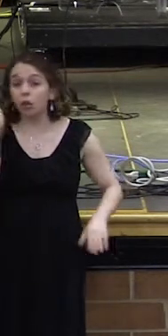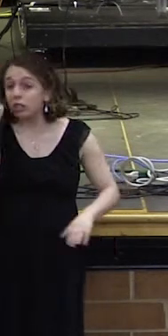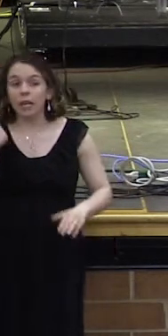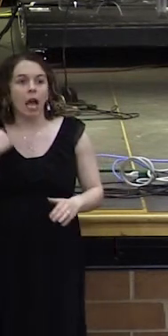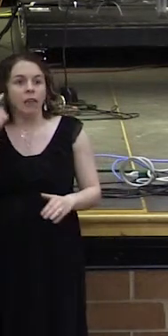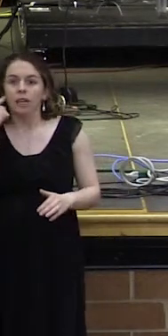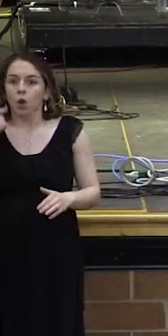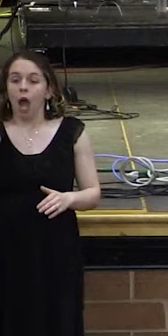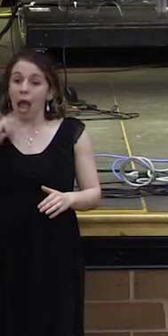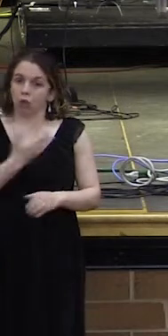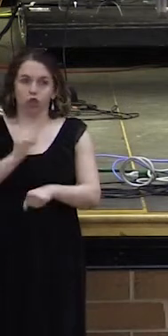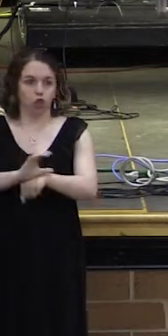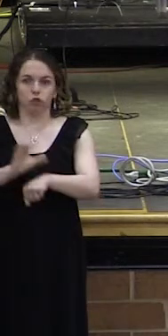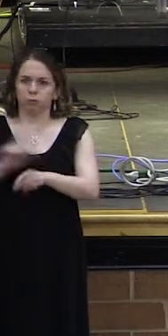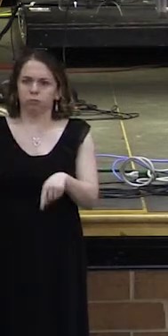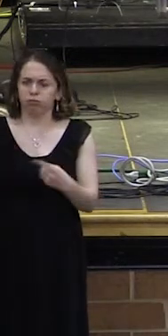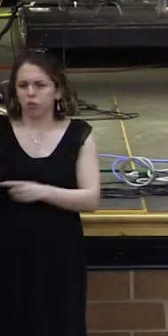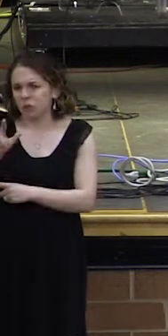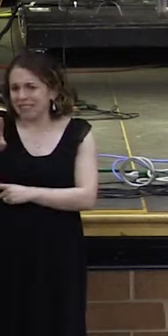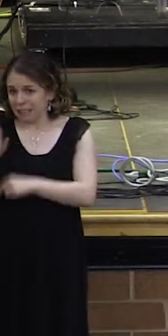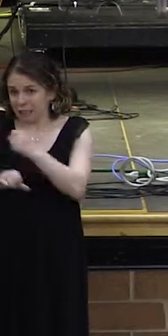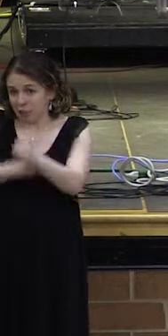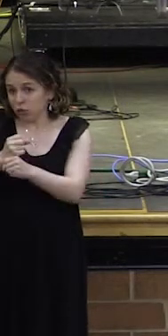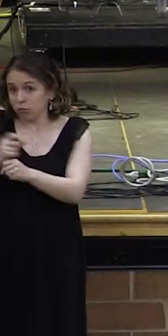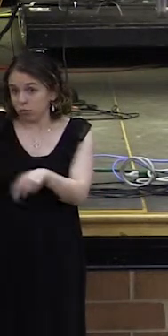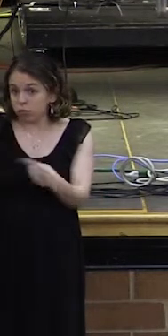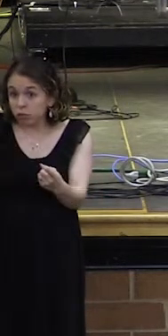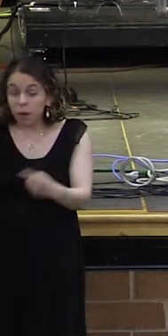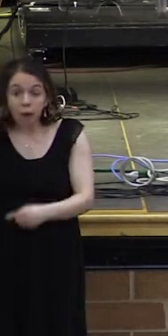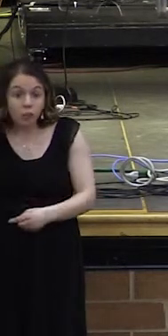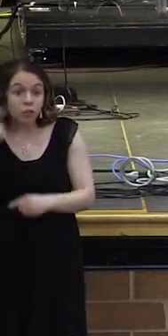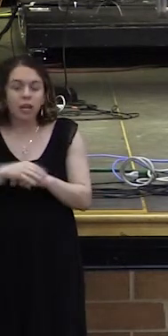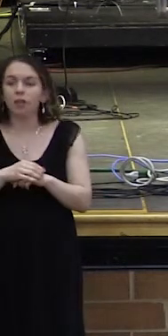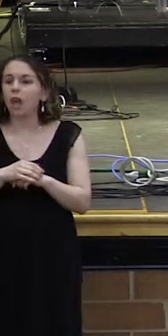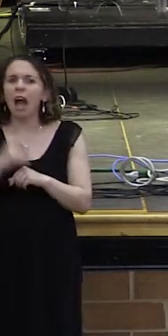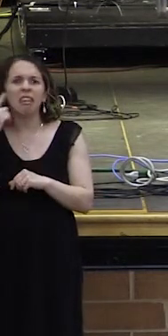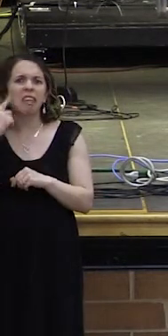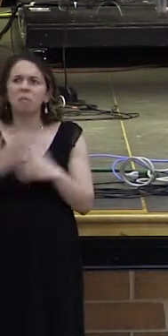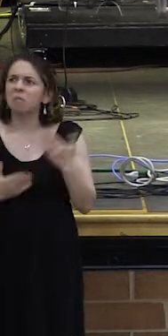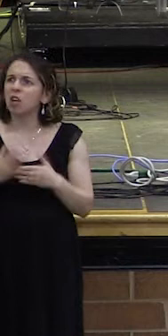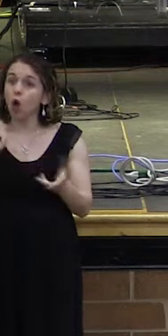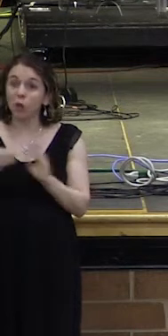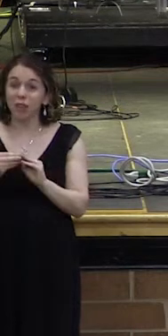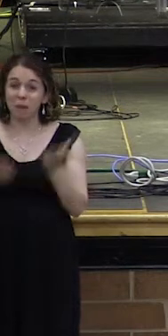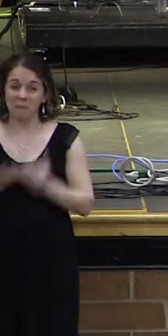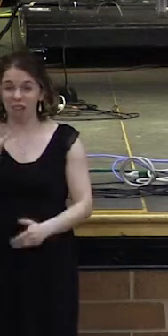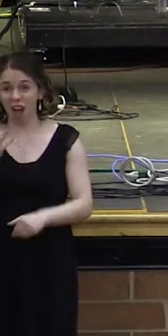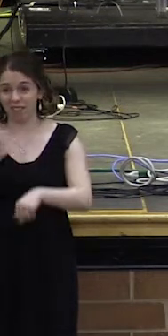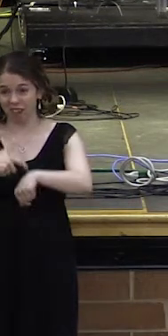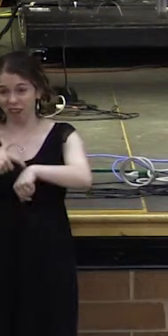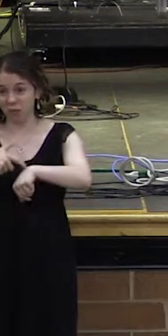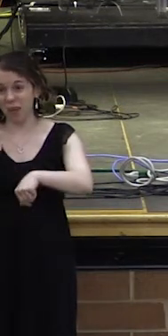leave because of sin or compromised or be because they were trying to propagate things that were not of God and let me just